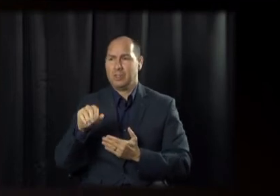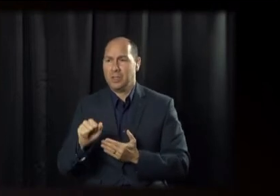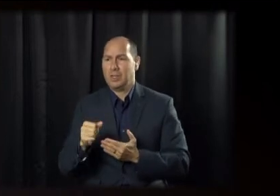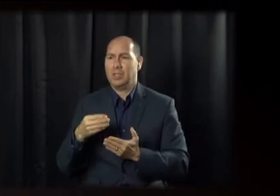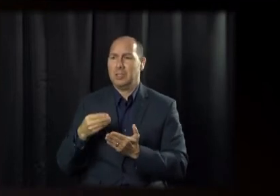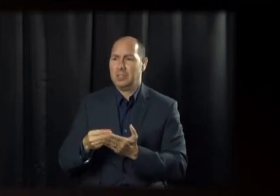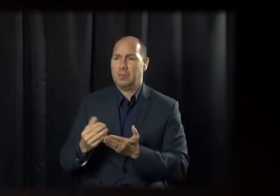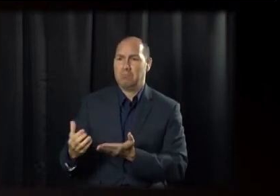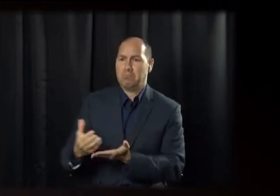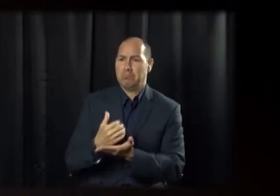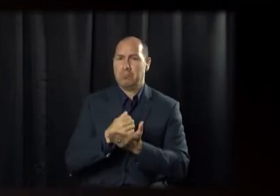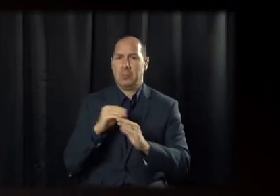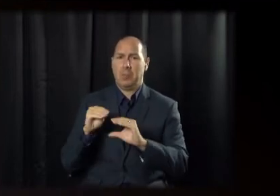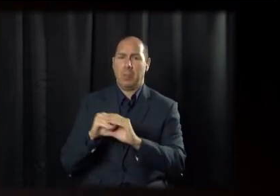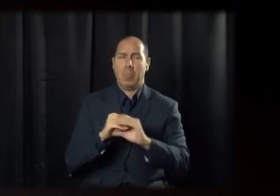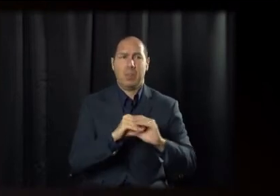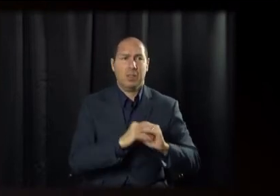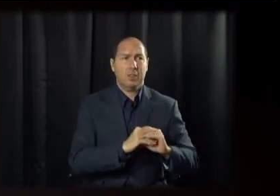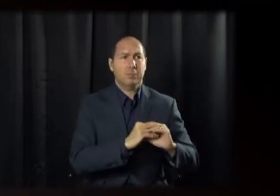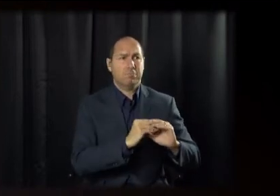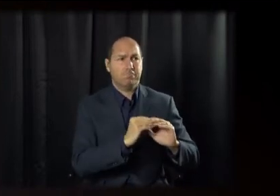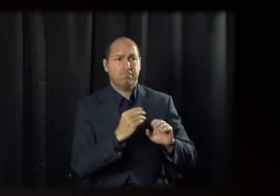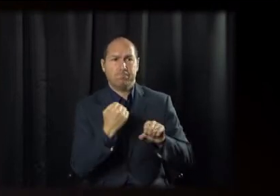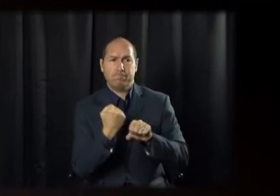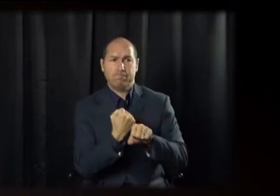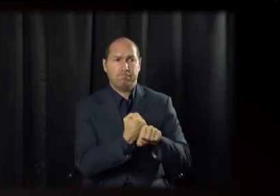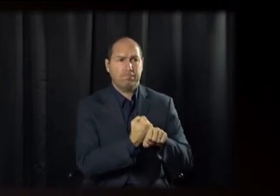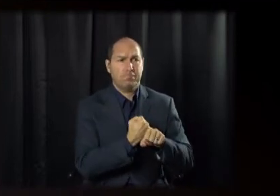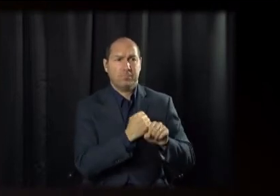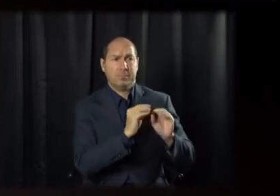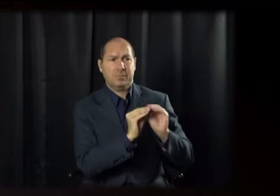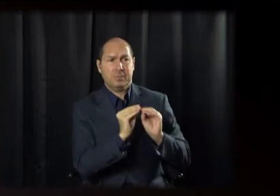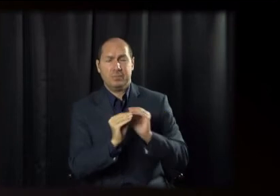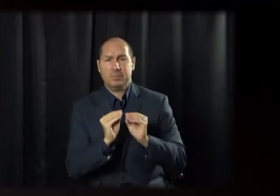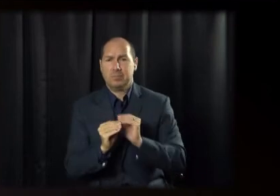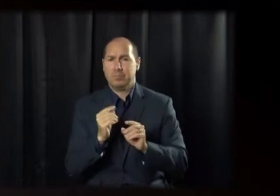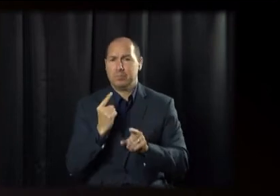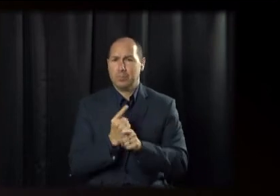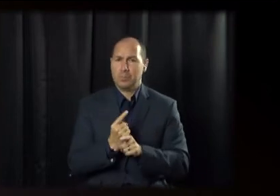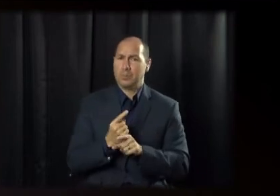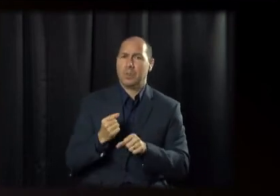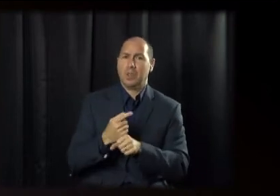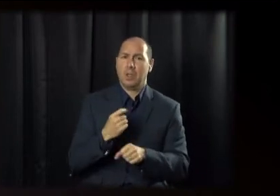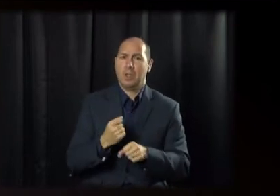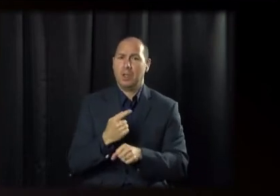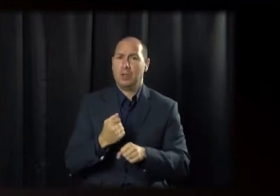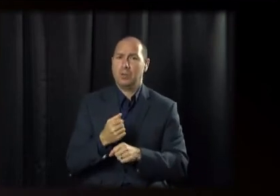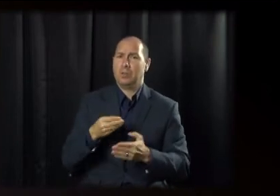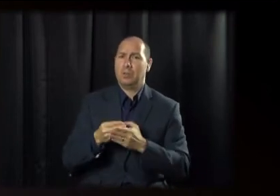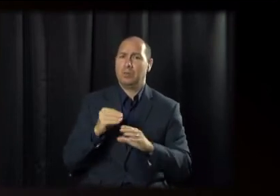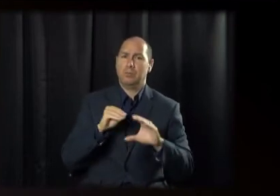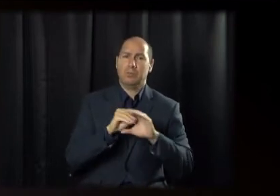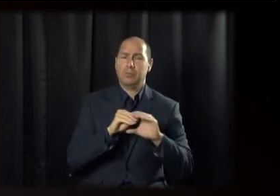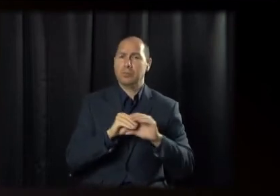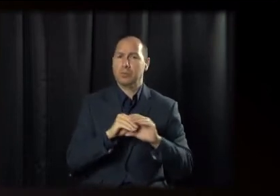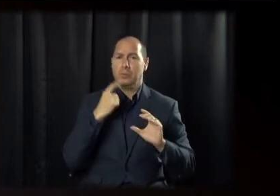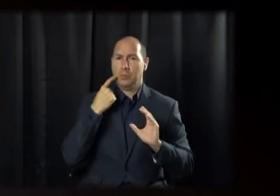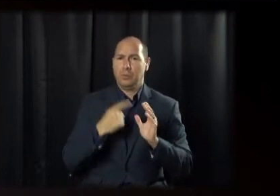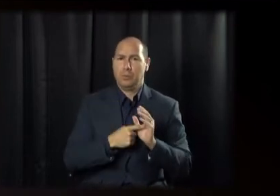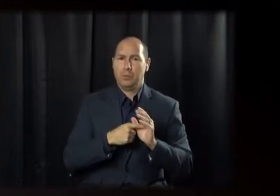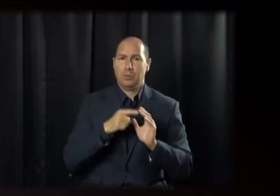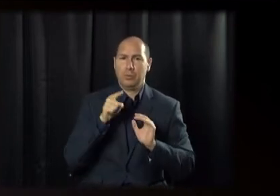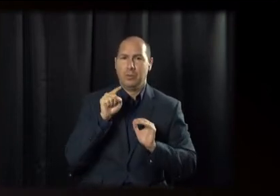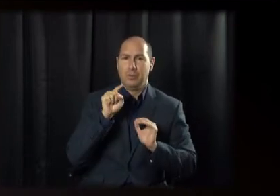roads to a state of good repair, followed by a steady level of annual maintenance investments as illustrated by the blue line in the